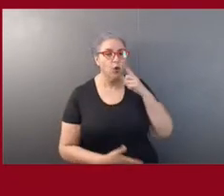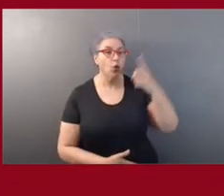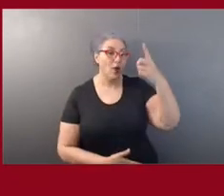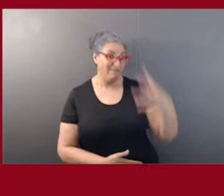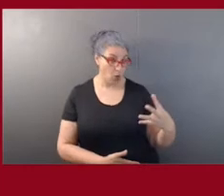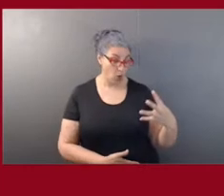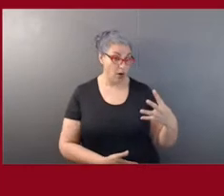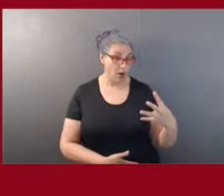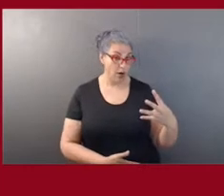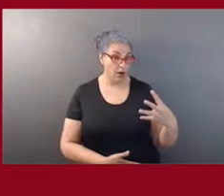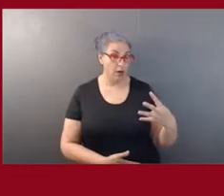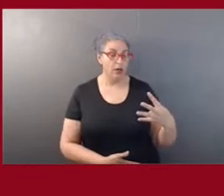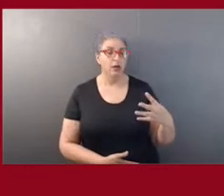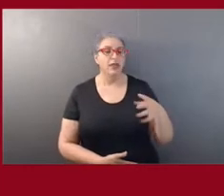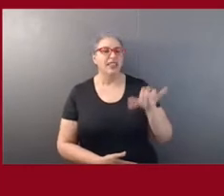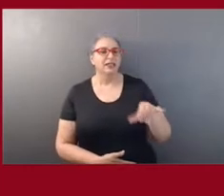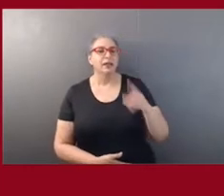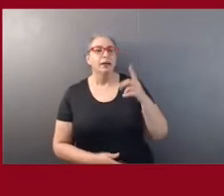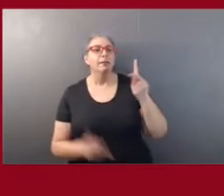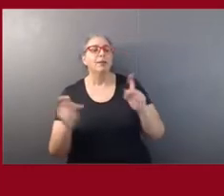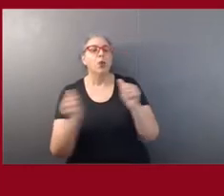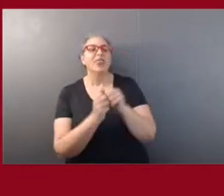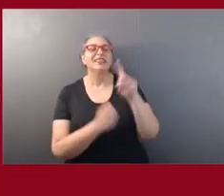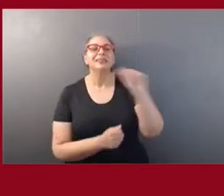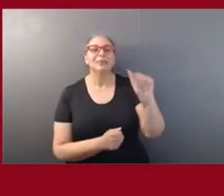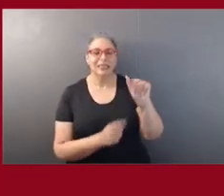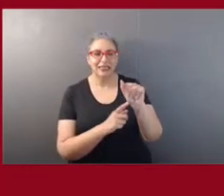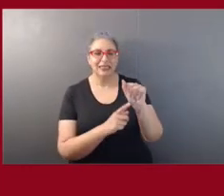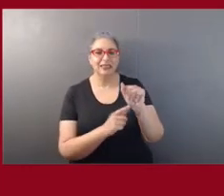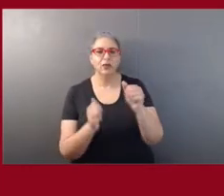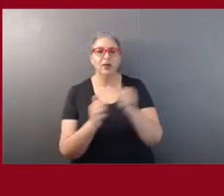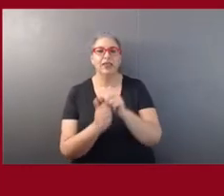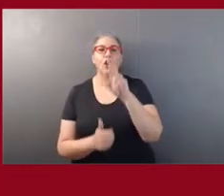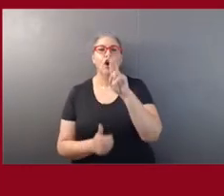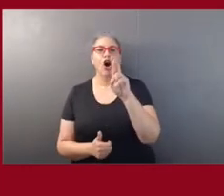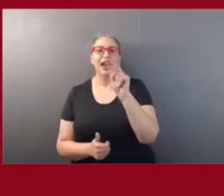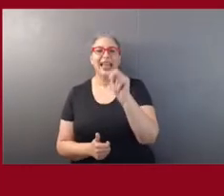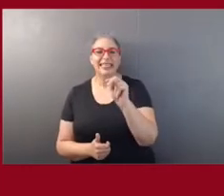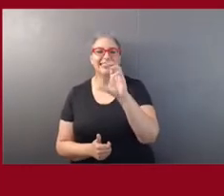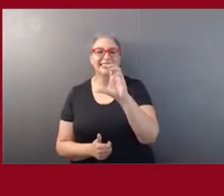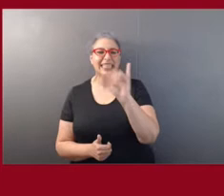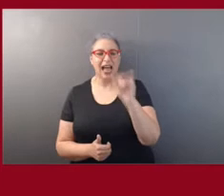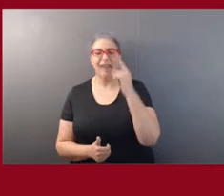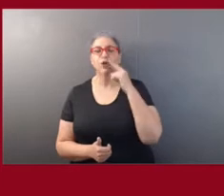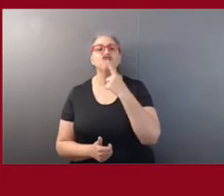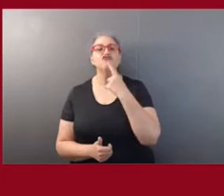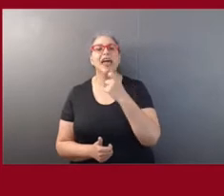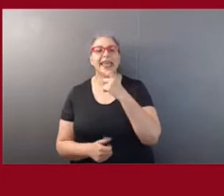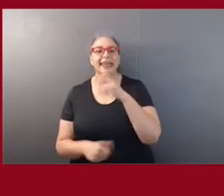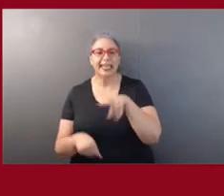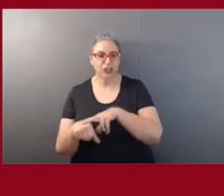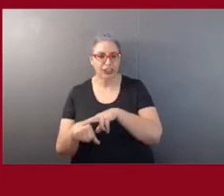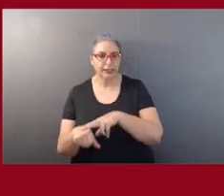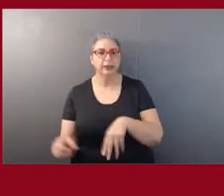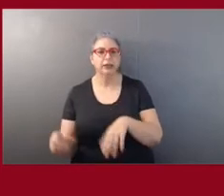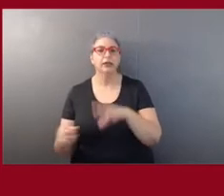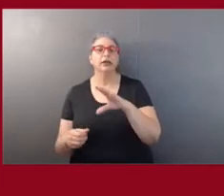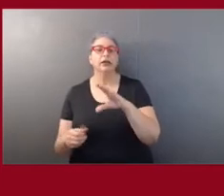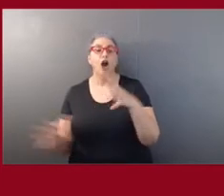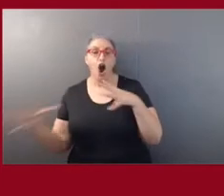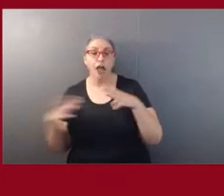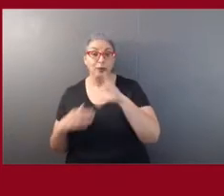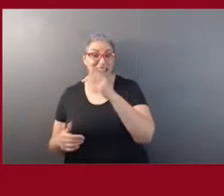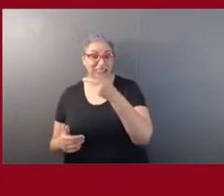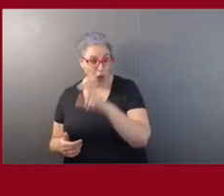1 in 4 for people with disabilities, with RNCI for Red Nation, Hollywood CPR, a